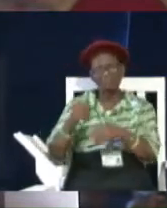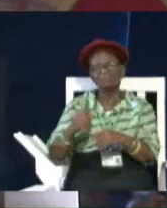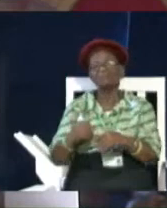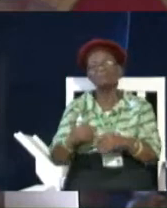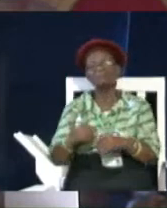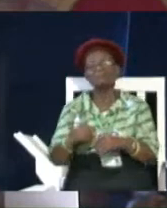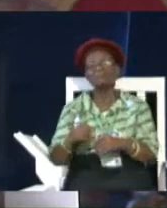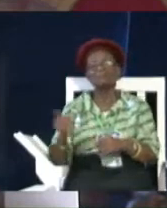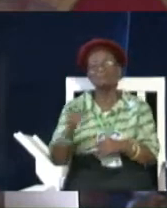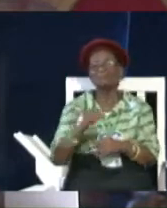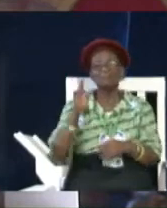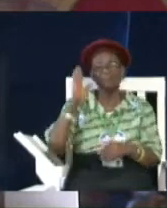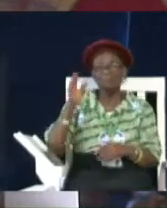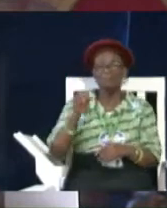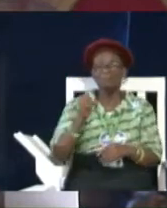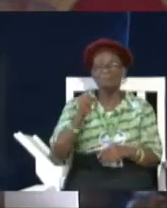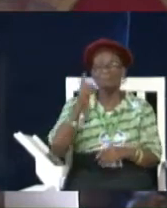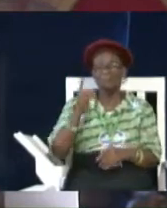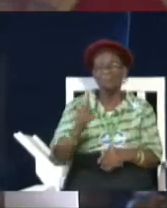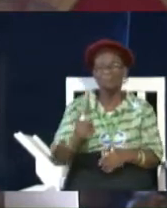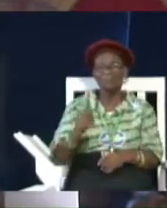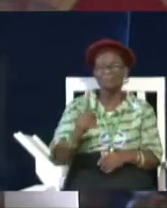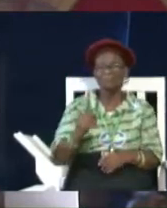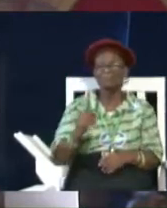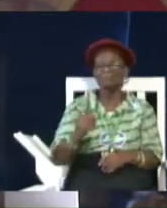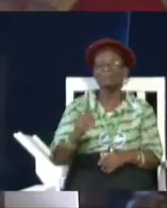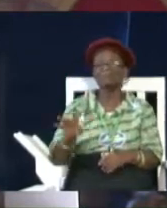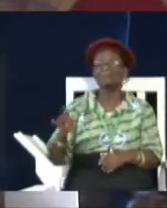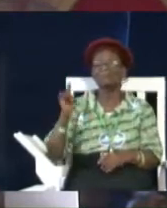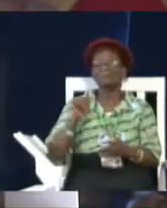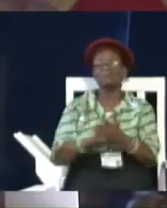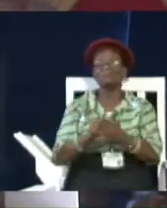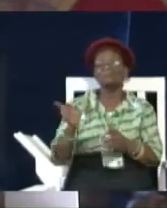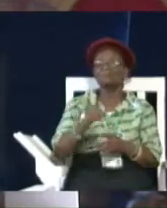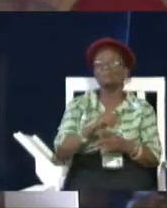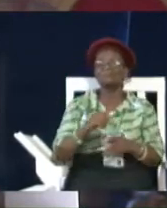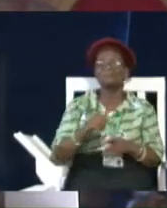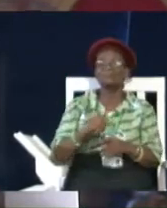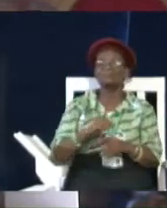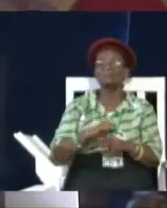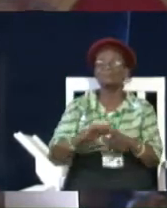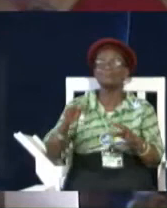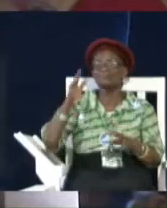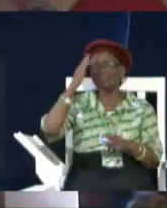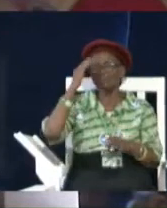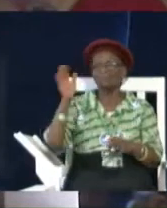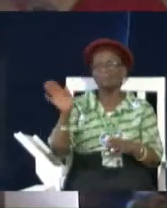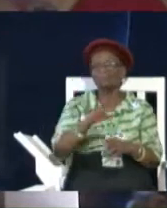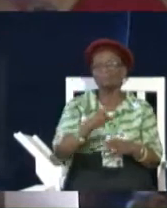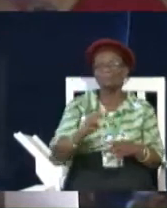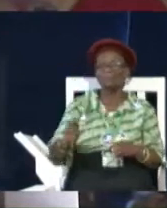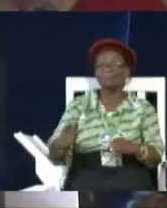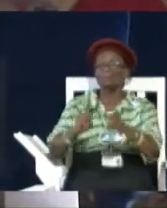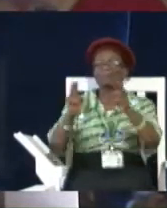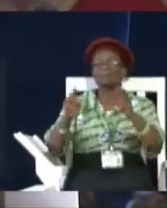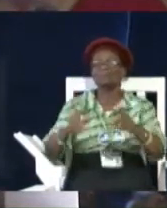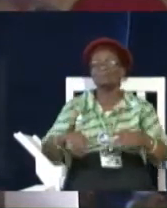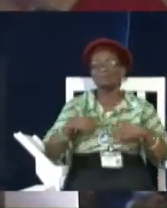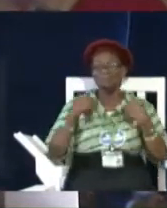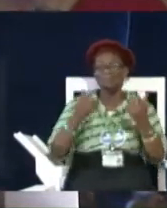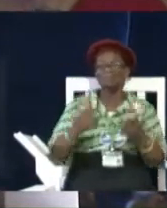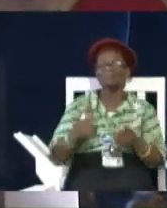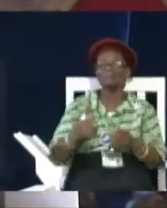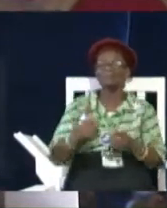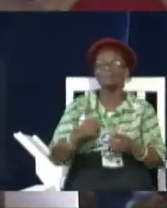know your way around. If there is no oil in the lamp and the lamp goes